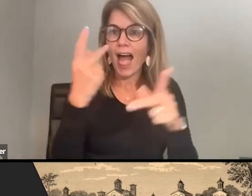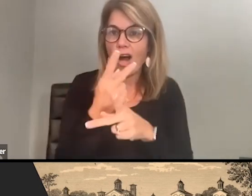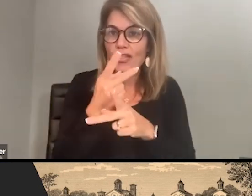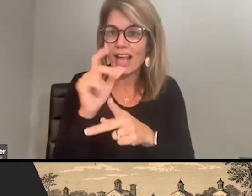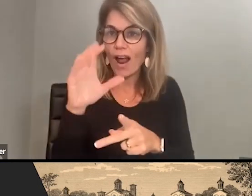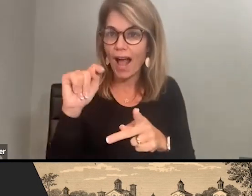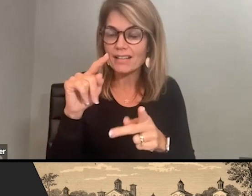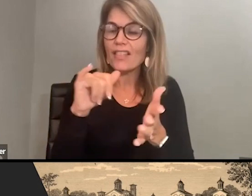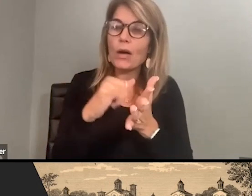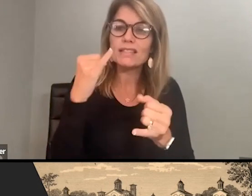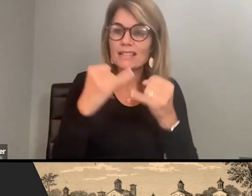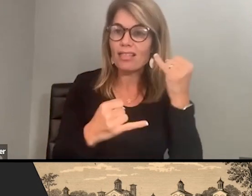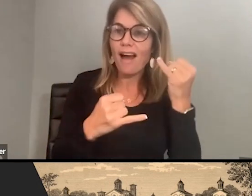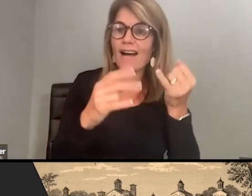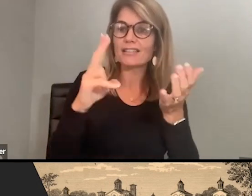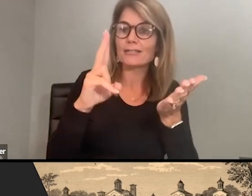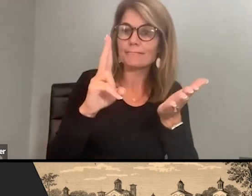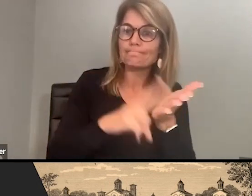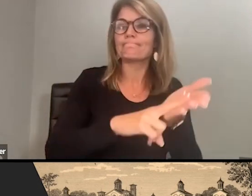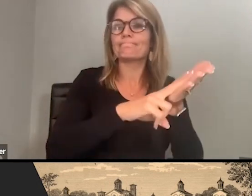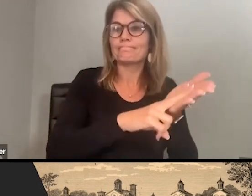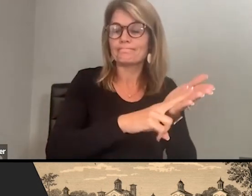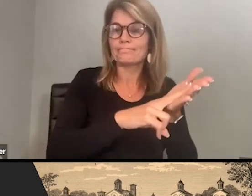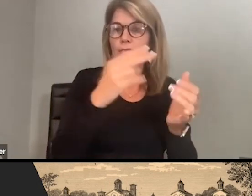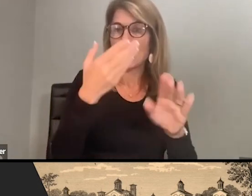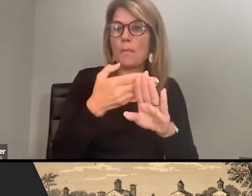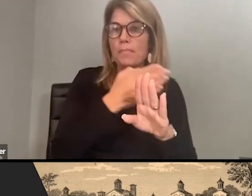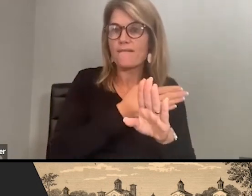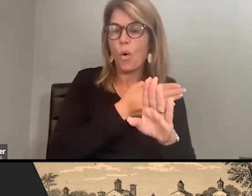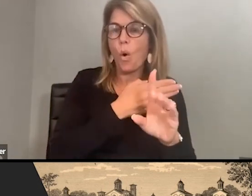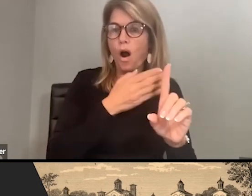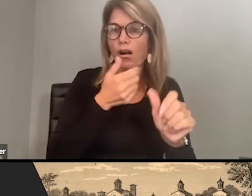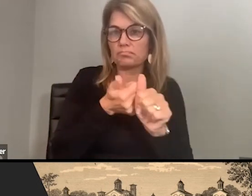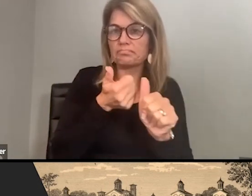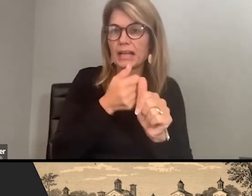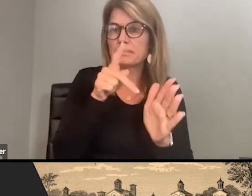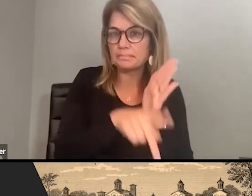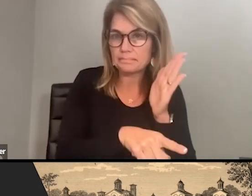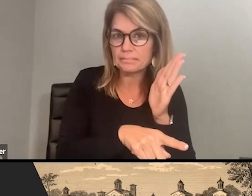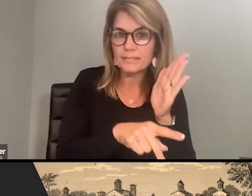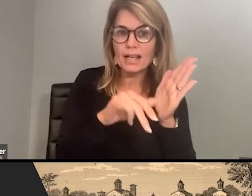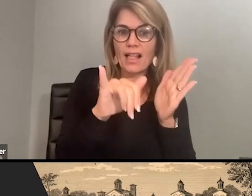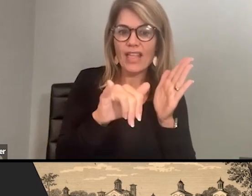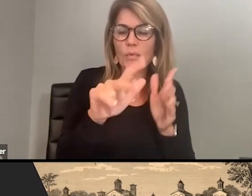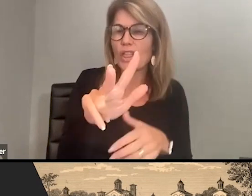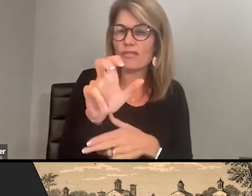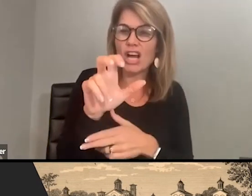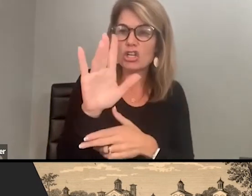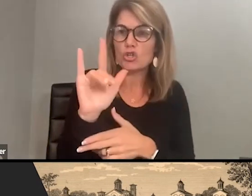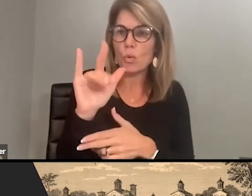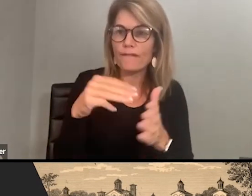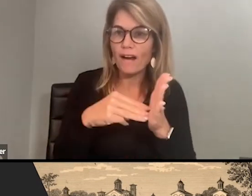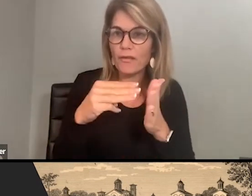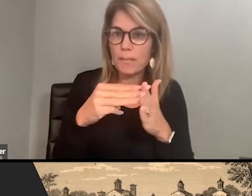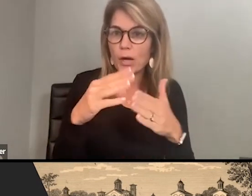act that he signed before he was assassinated. This act provided $325 million for mental health programs, and